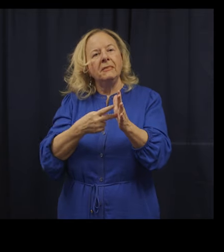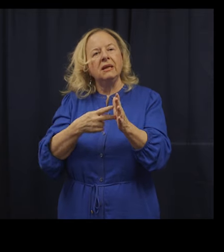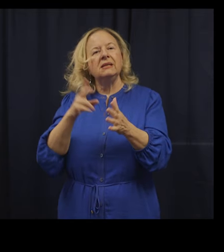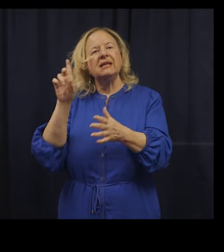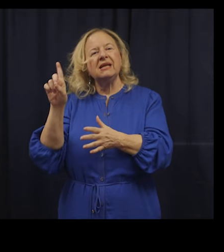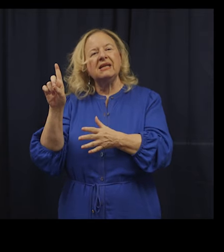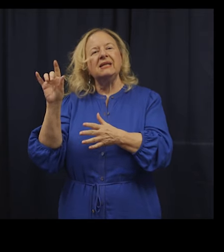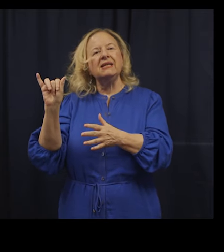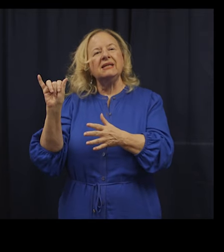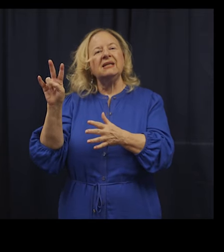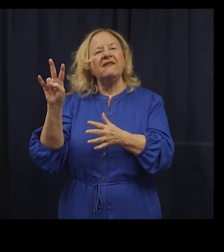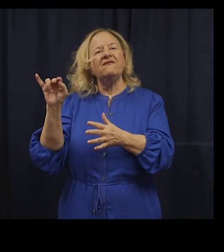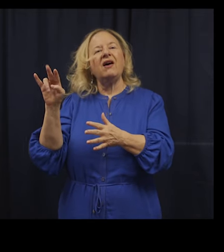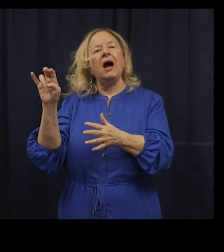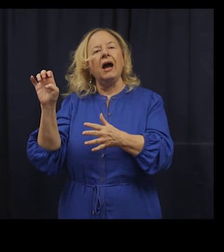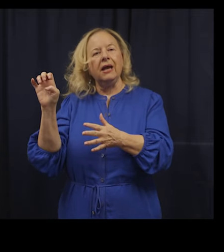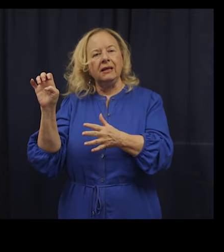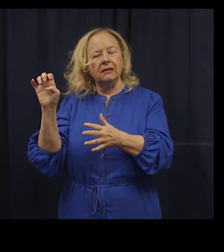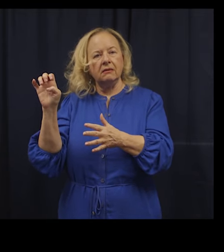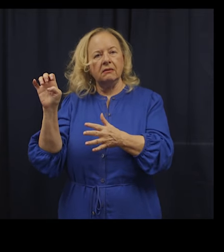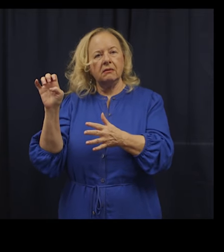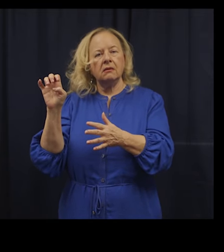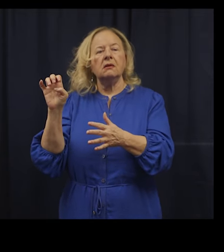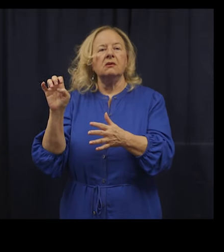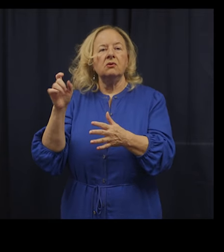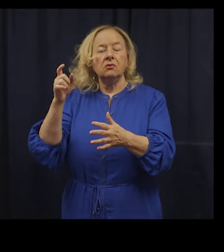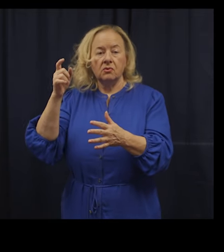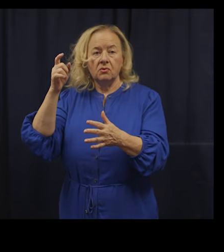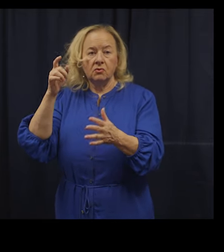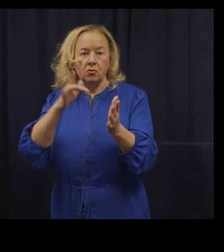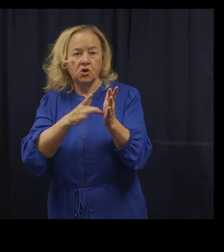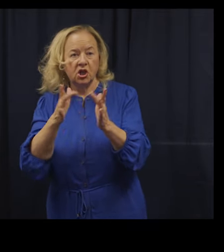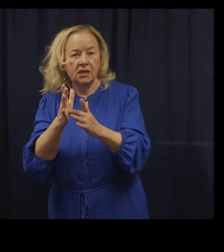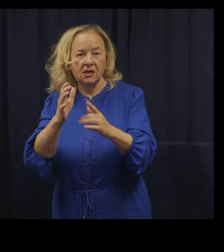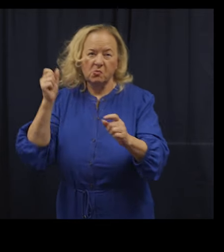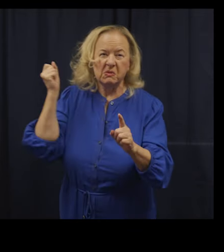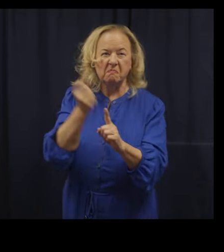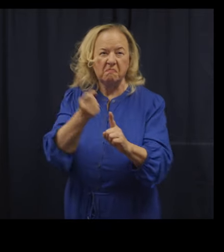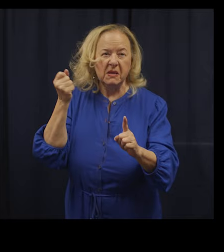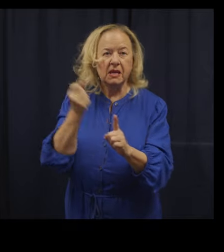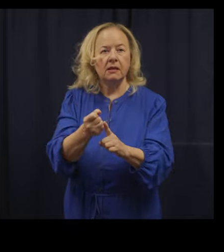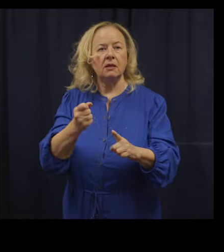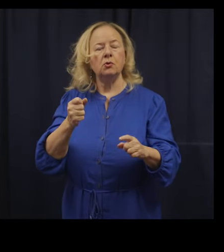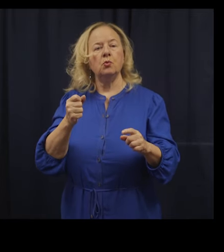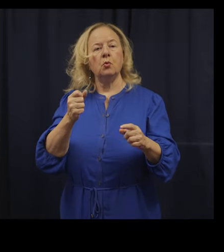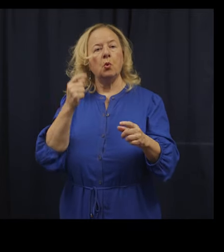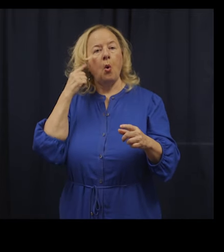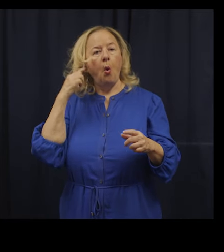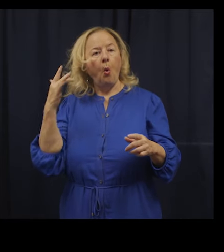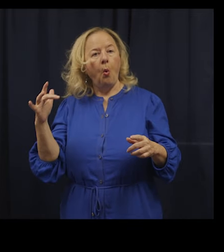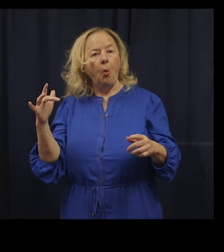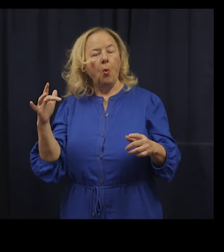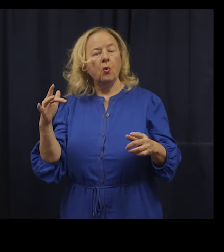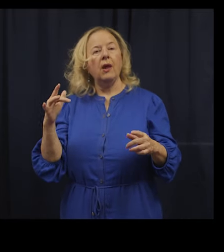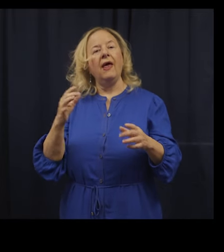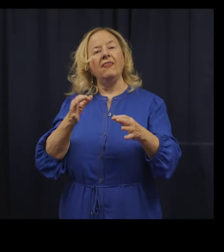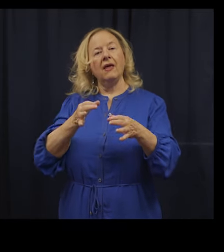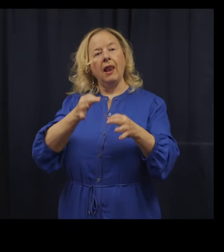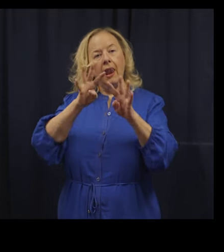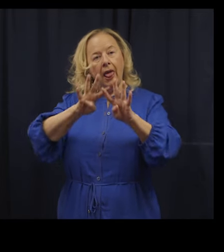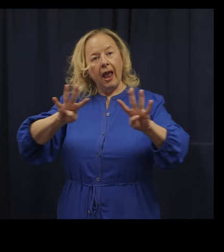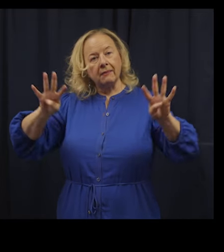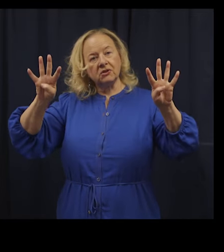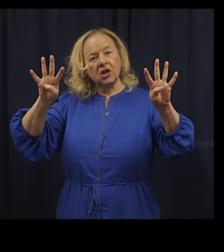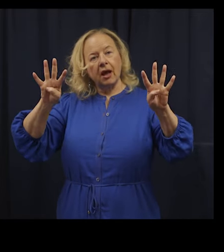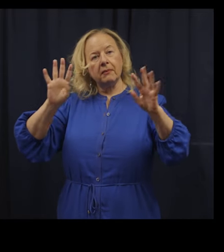fascinating that Yeshua was basically hammered or beaten into gold. And the lampstand represents